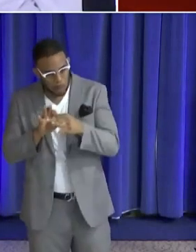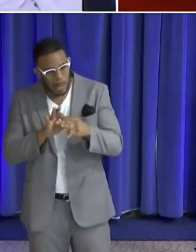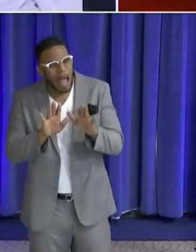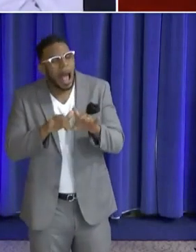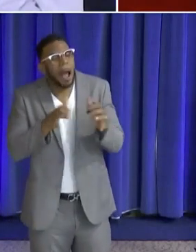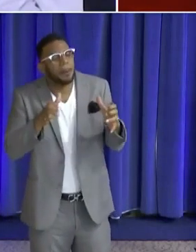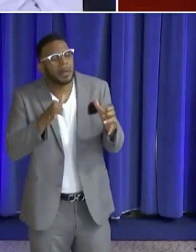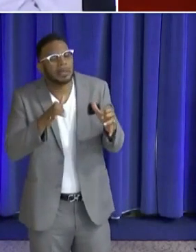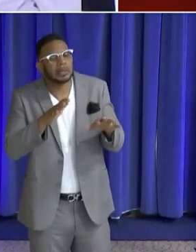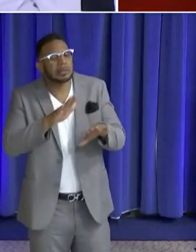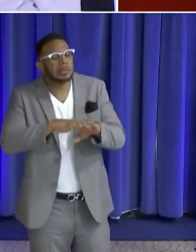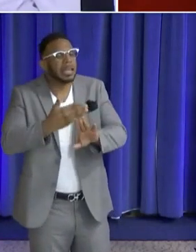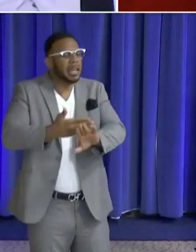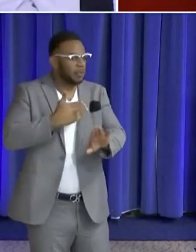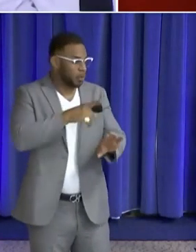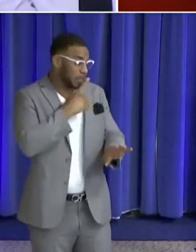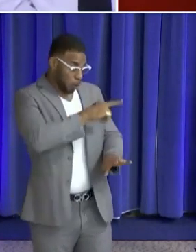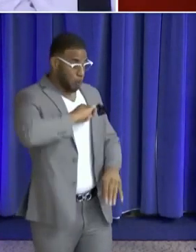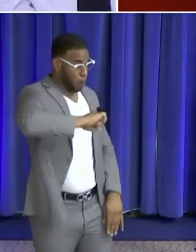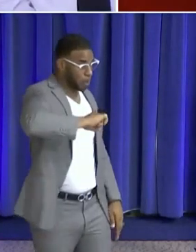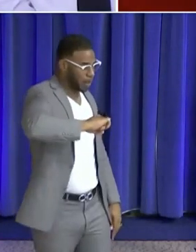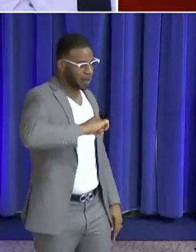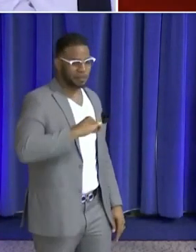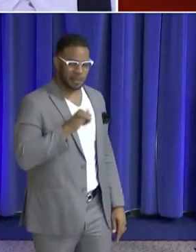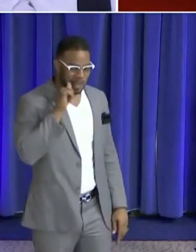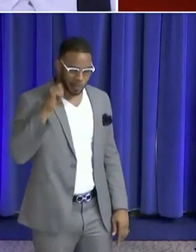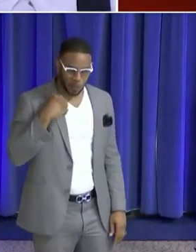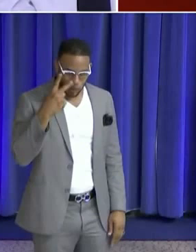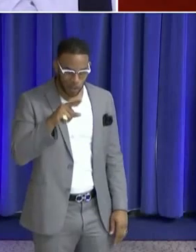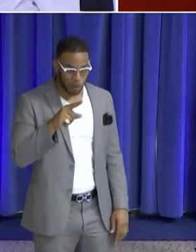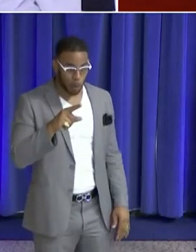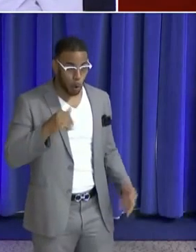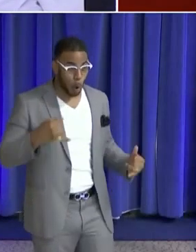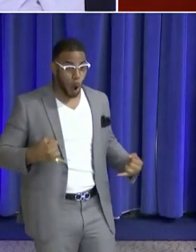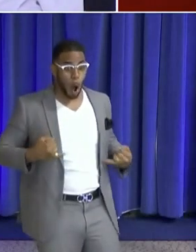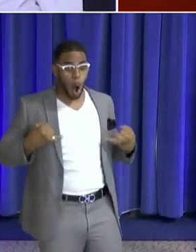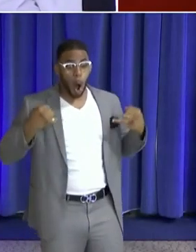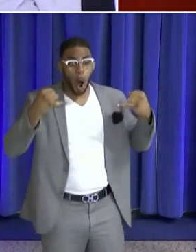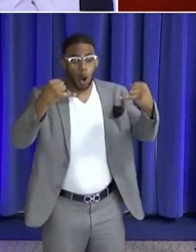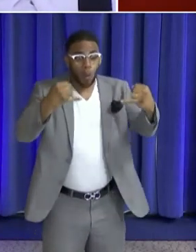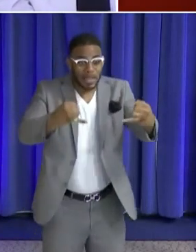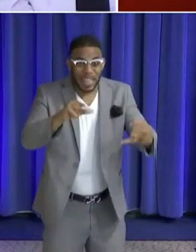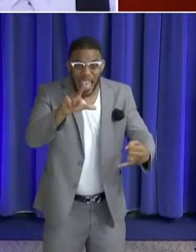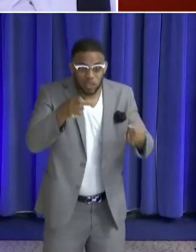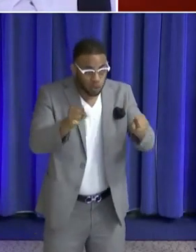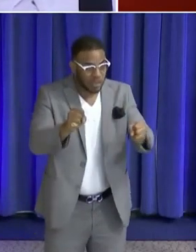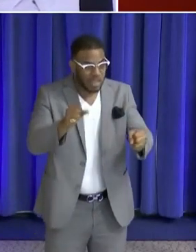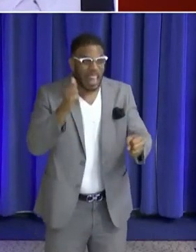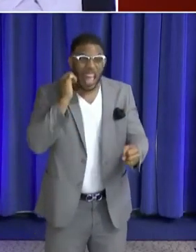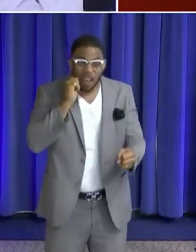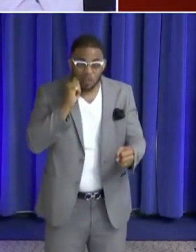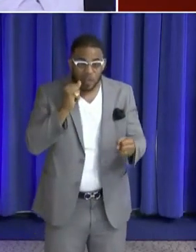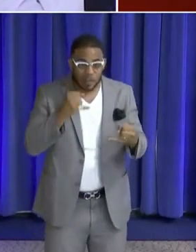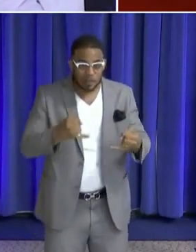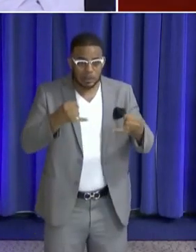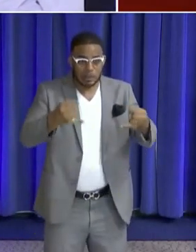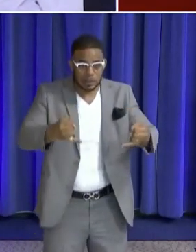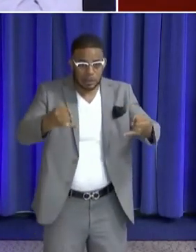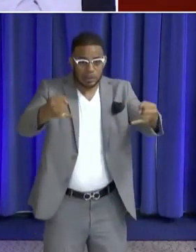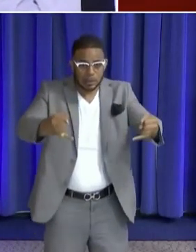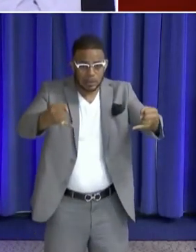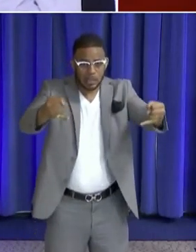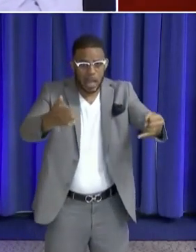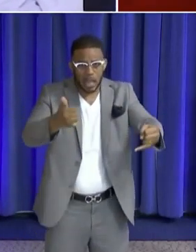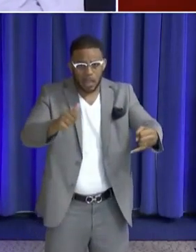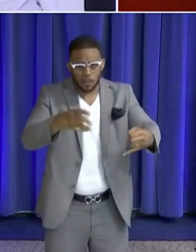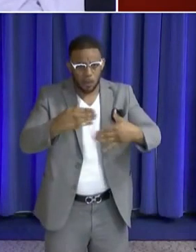much heads up, I mean, you say you push back, but yesterday we saw them go all the way out to L Street. I mean, every day the perimeter expands another couple